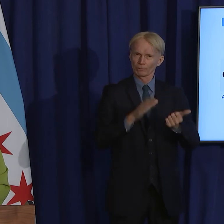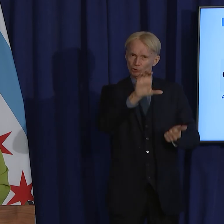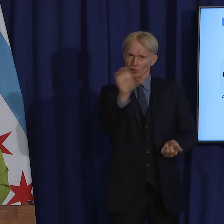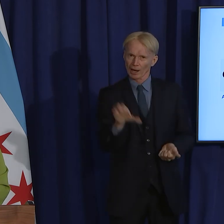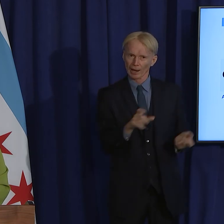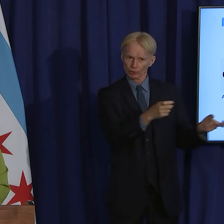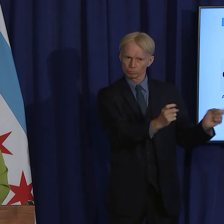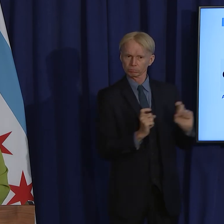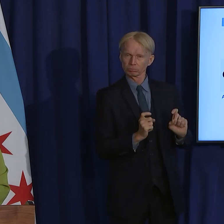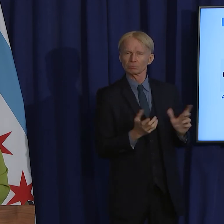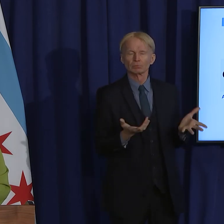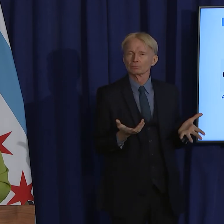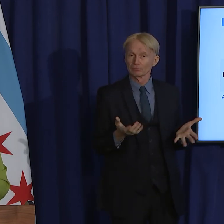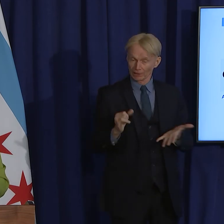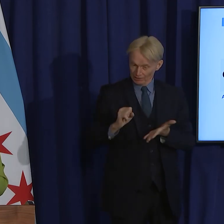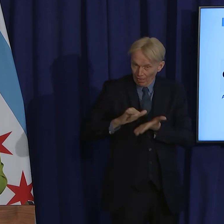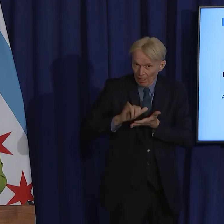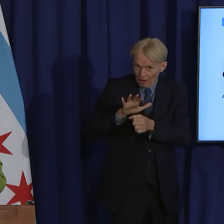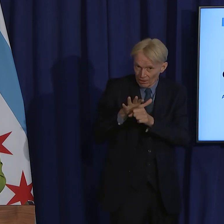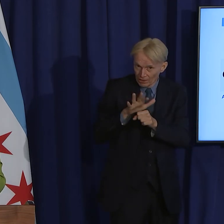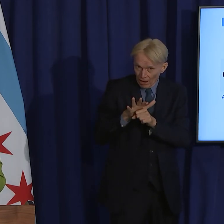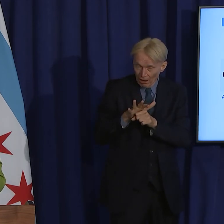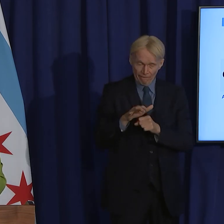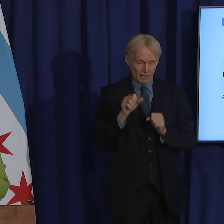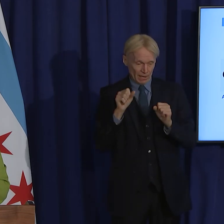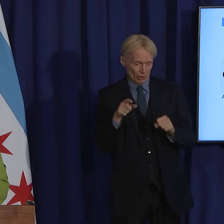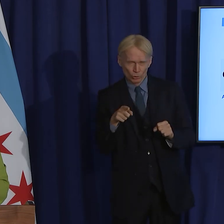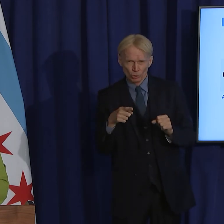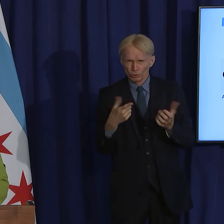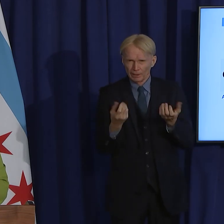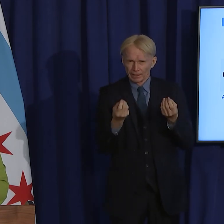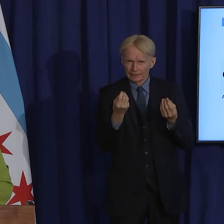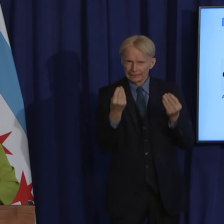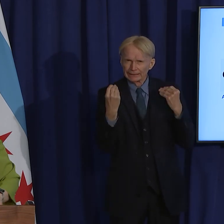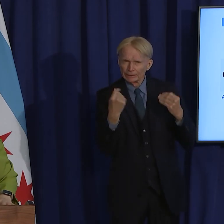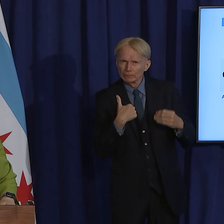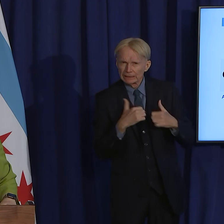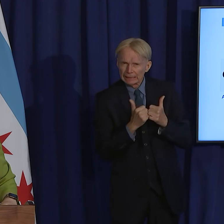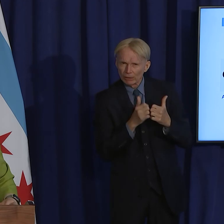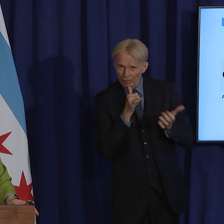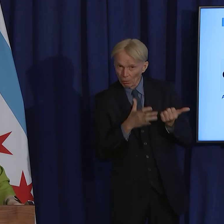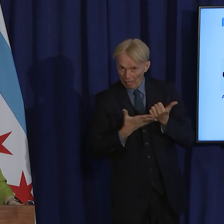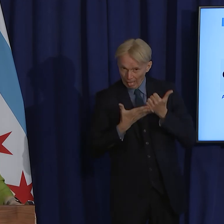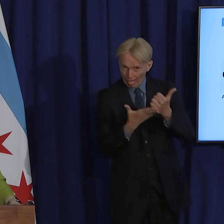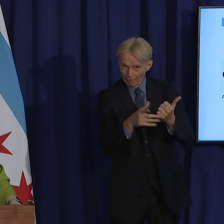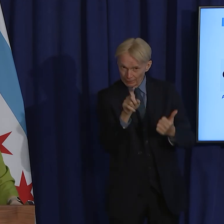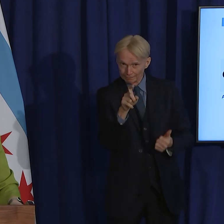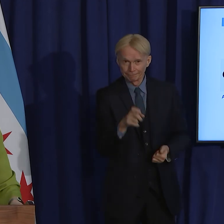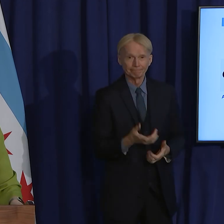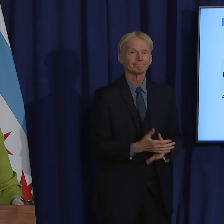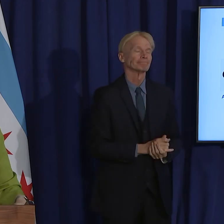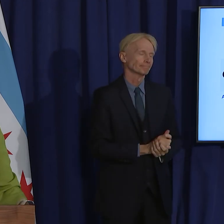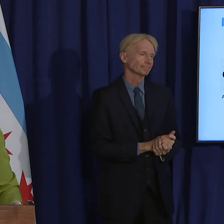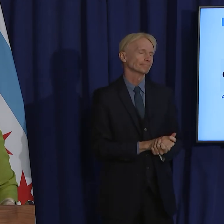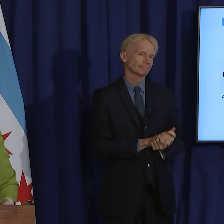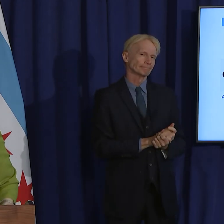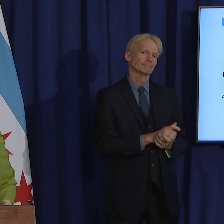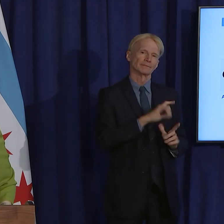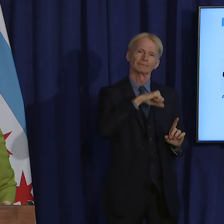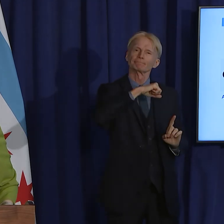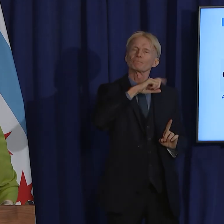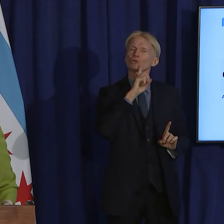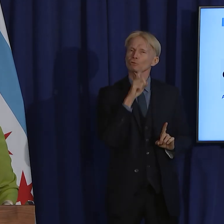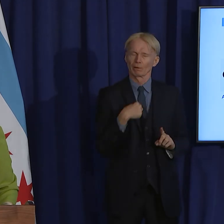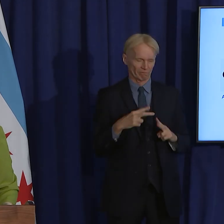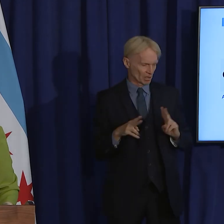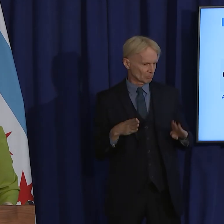going to be enough, and how much if you can characterize how important this is, how much this will help? Yeah, so certainly I was